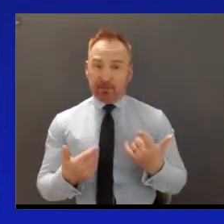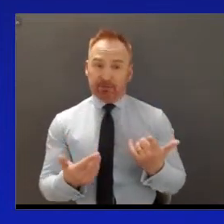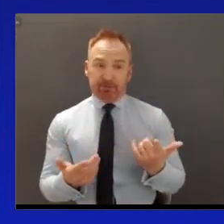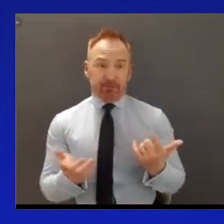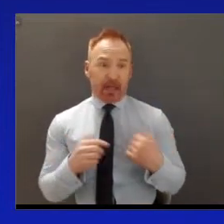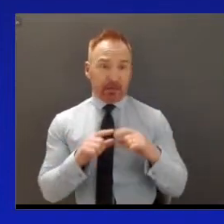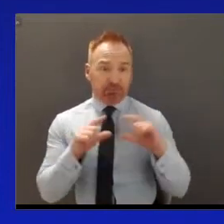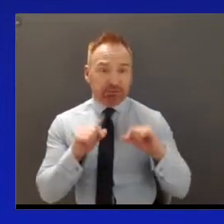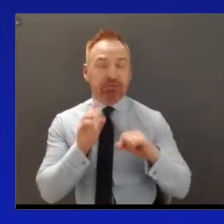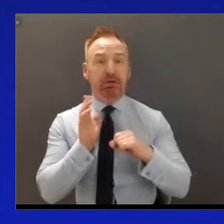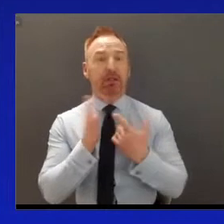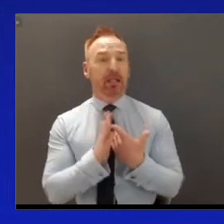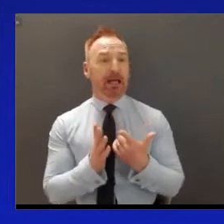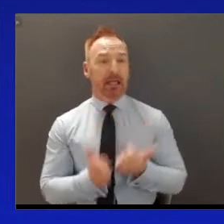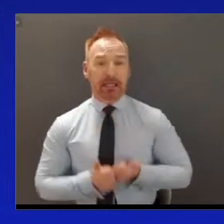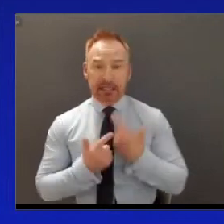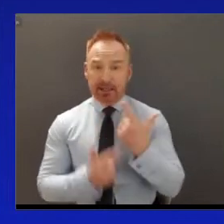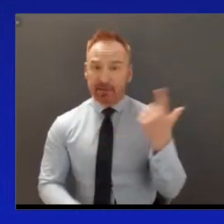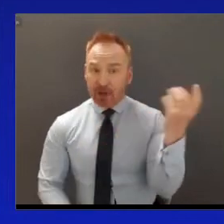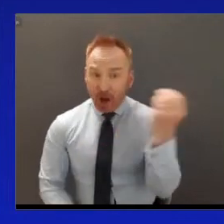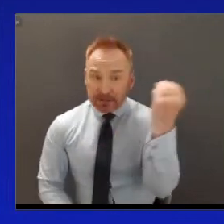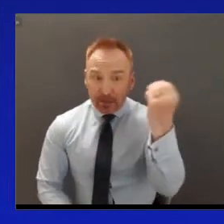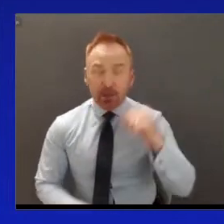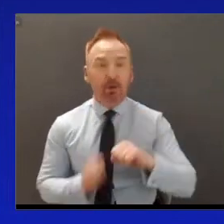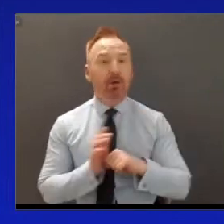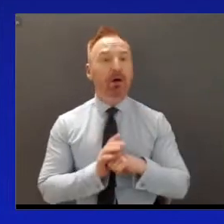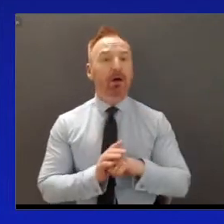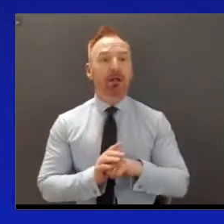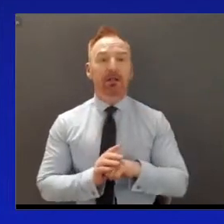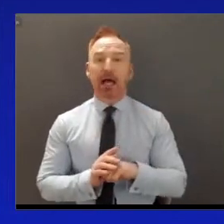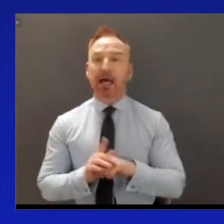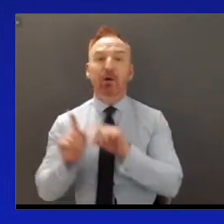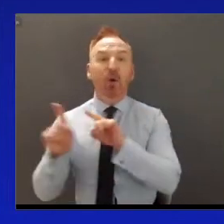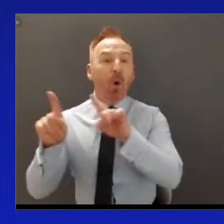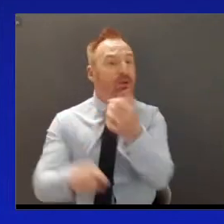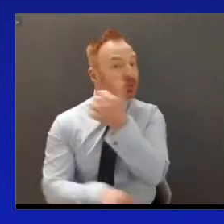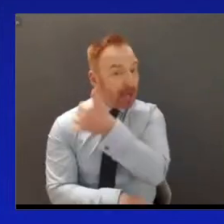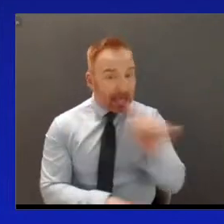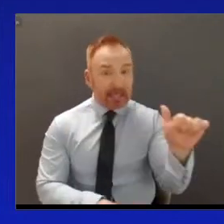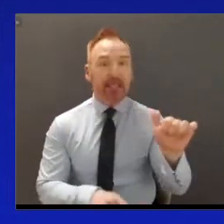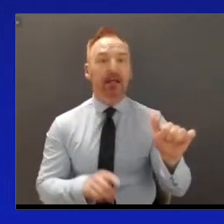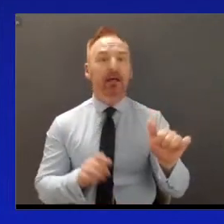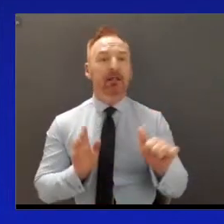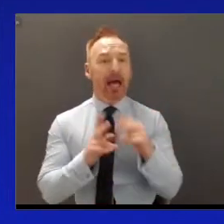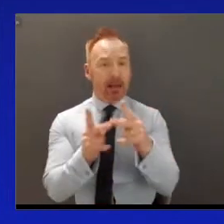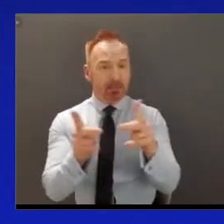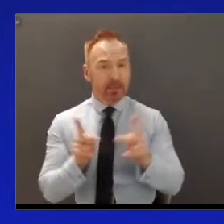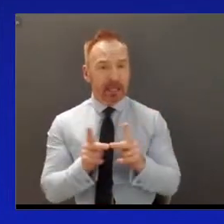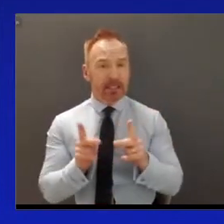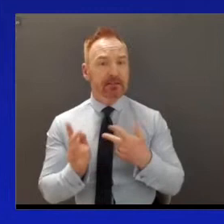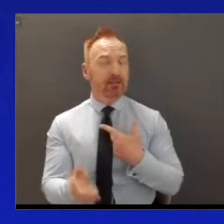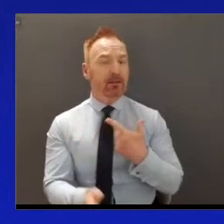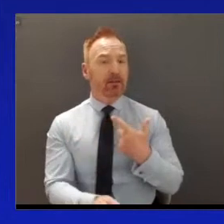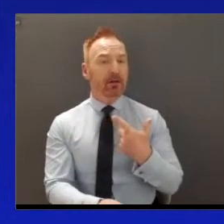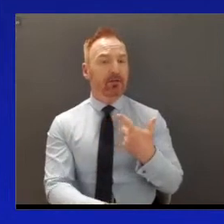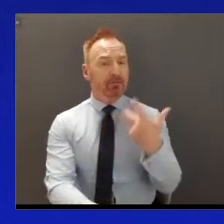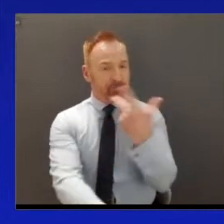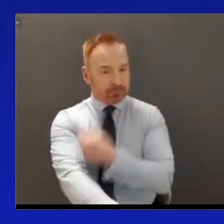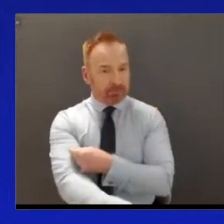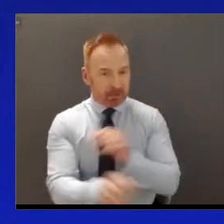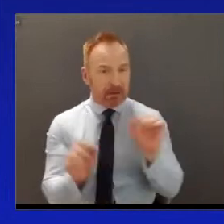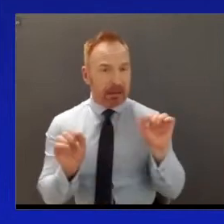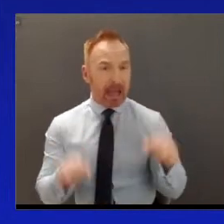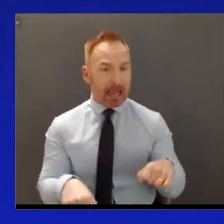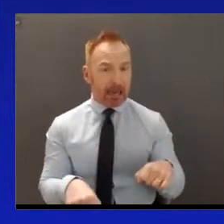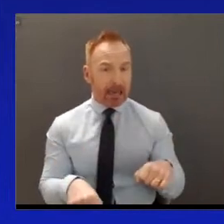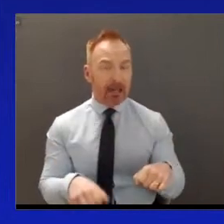any facility. I think that'll be perhaps the next question is, well, will that impact our dosage and the number? I think that'll be a